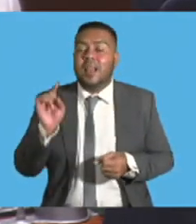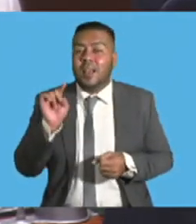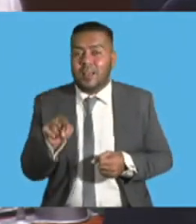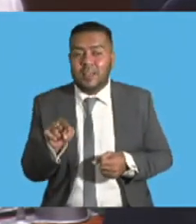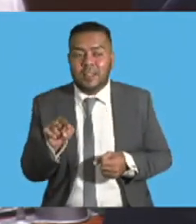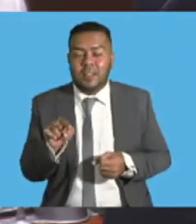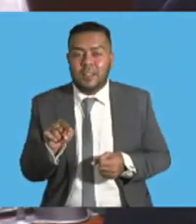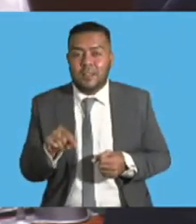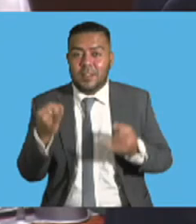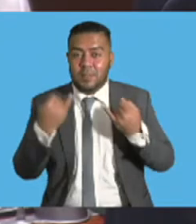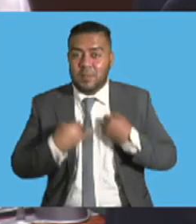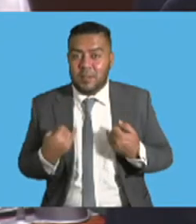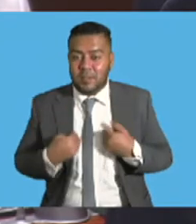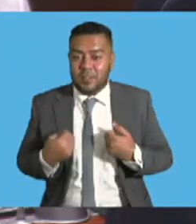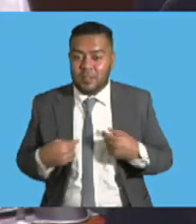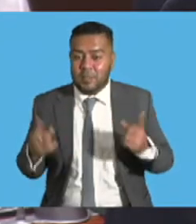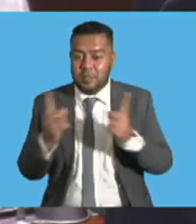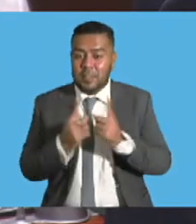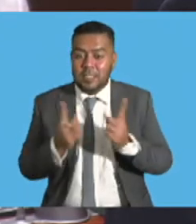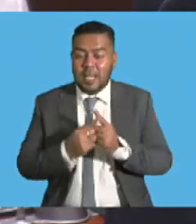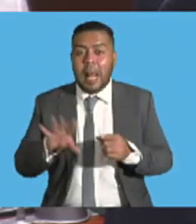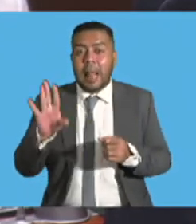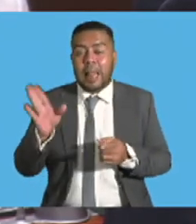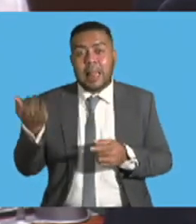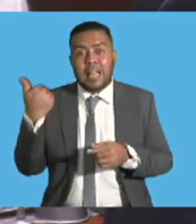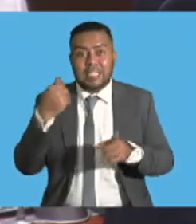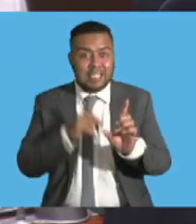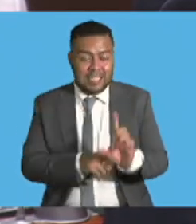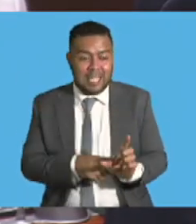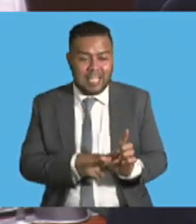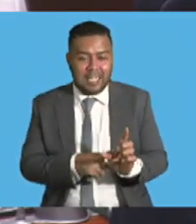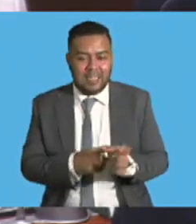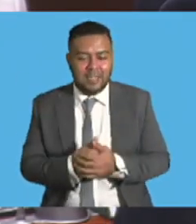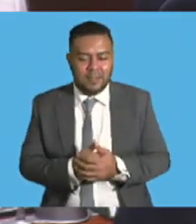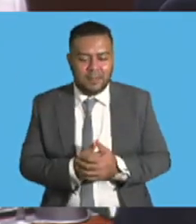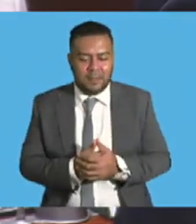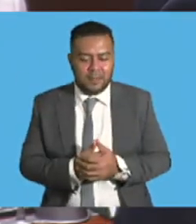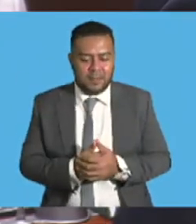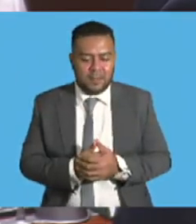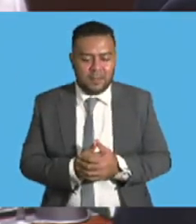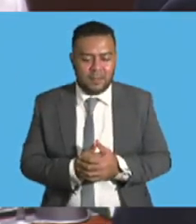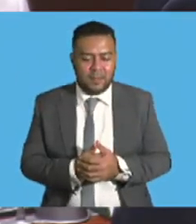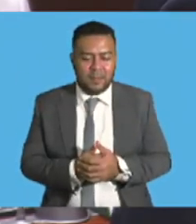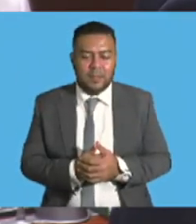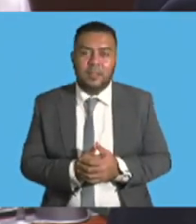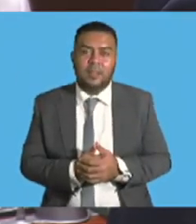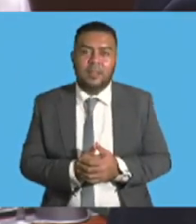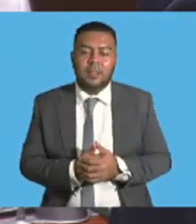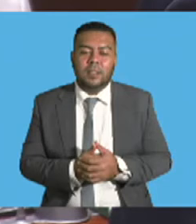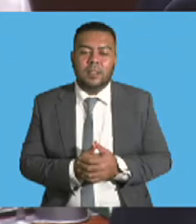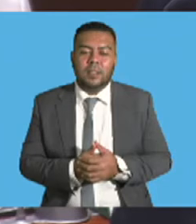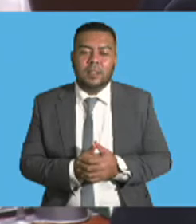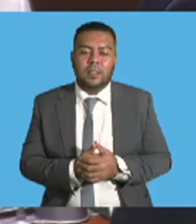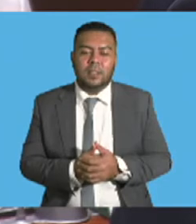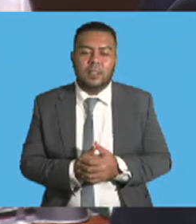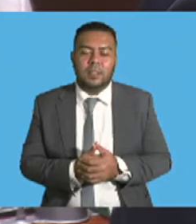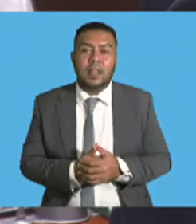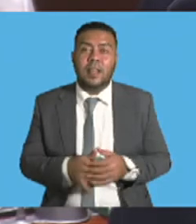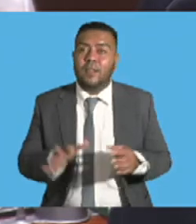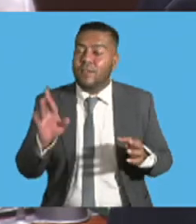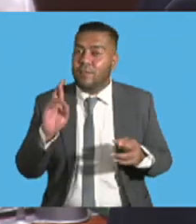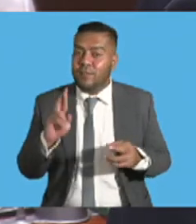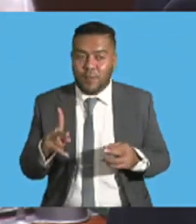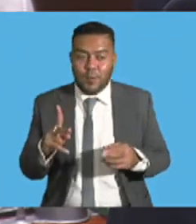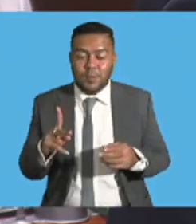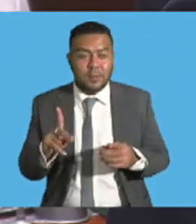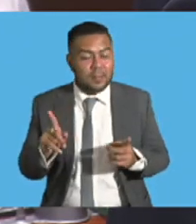last year provided the much needed platform where members who represented the 14 provinces around Fiji brought